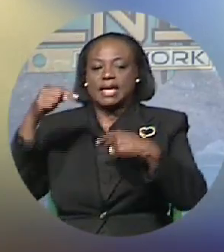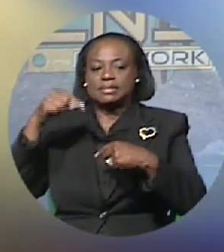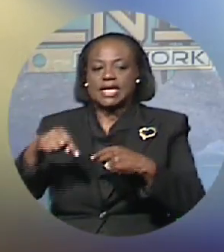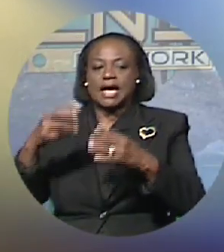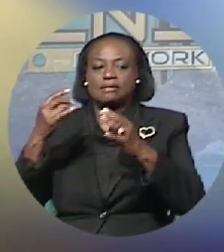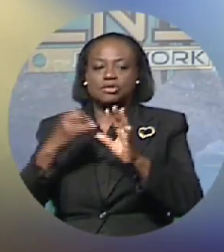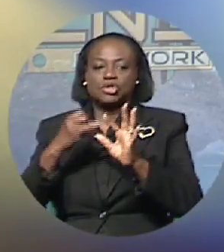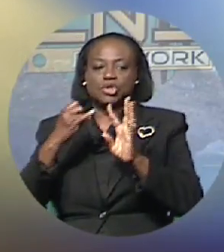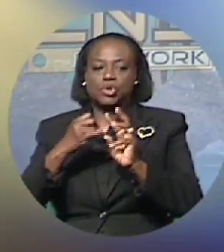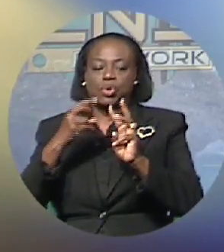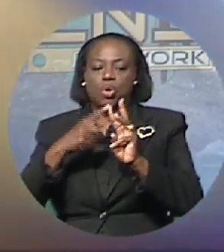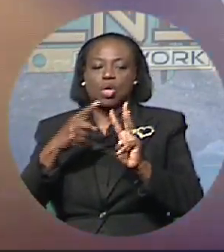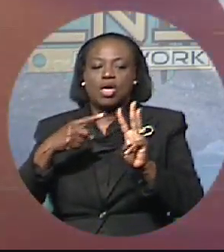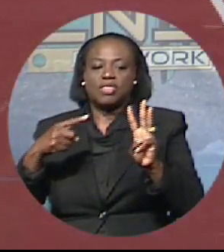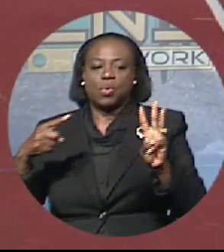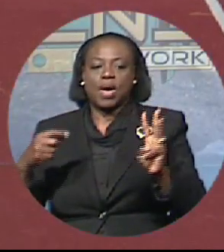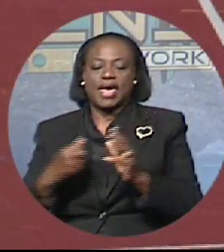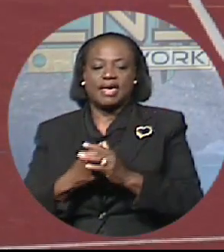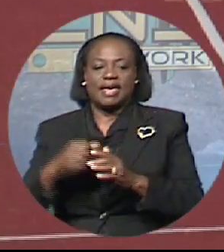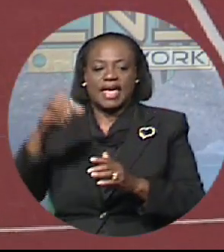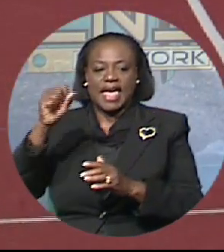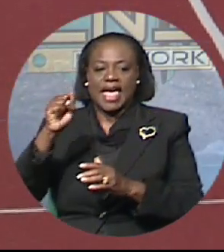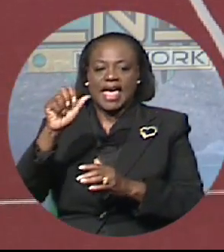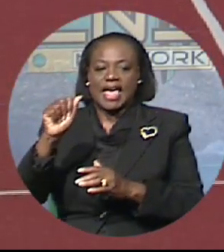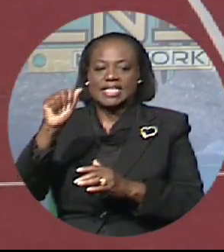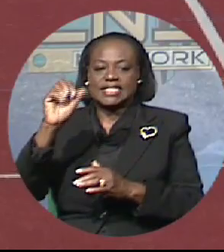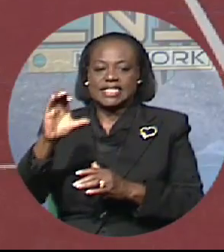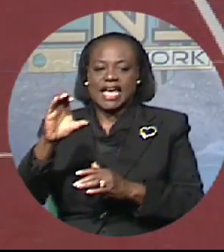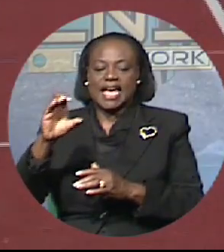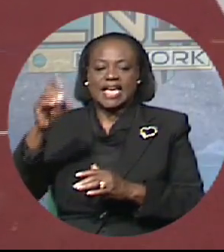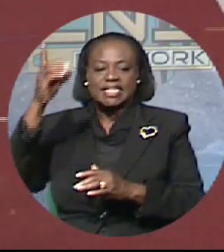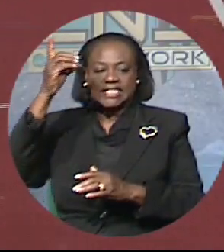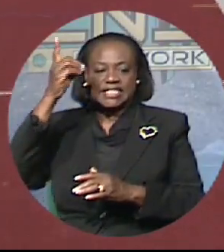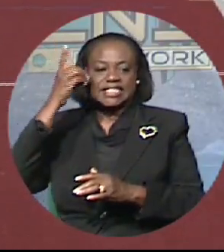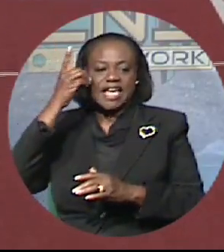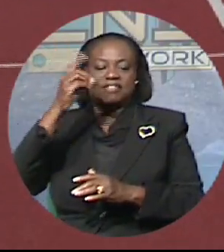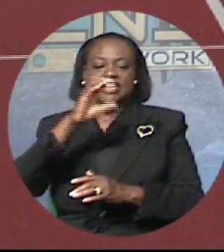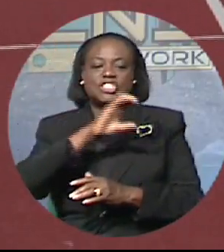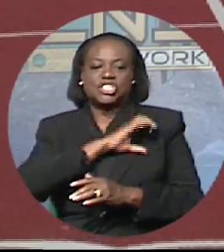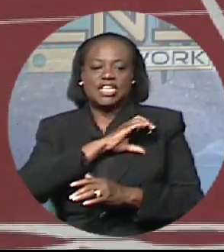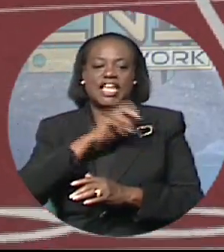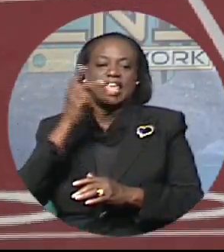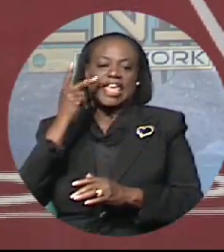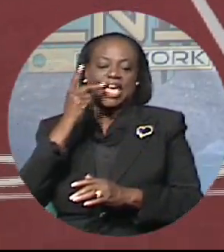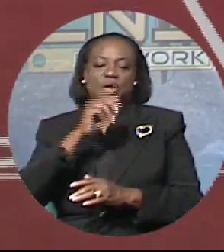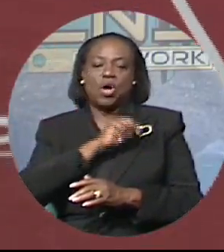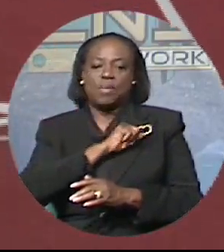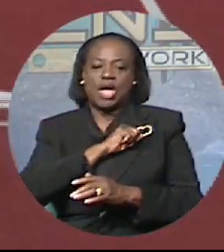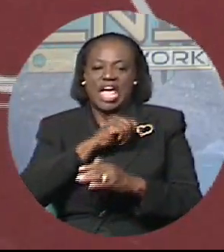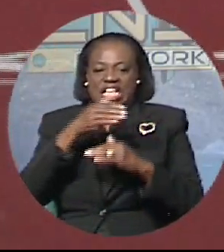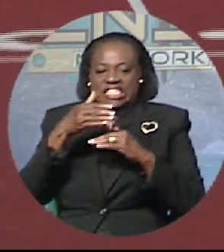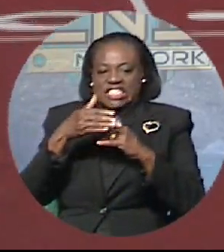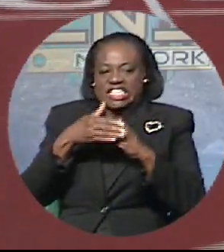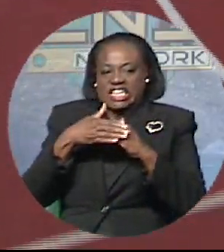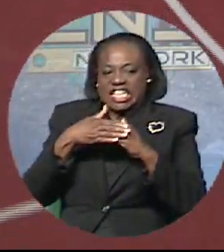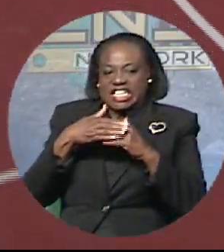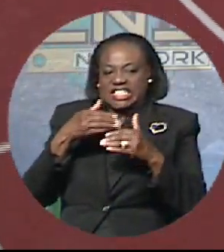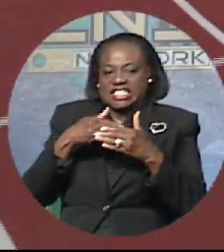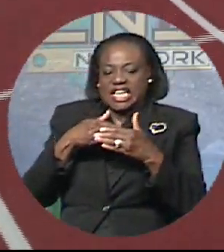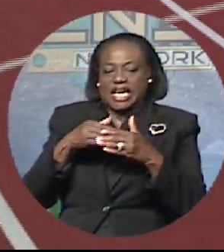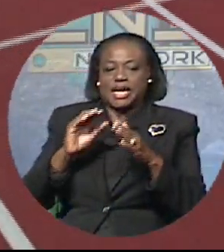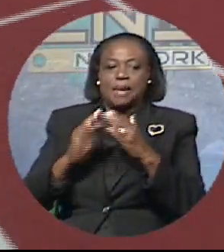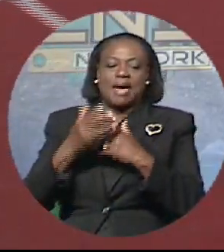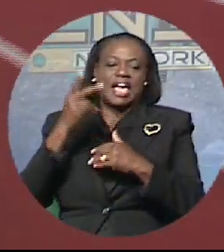Let's go to that start of that race. It was Sachs, Devin Charlton, and Kiana Albury. They got snuck on the inside by Aquinas College